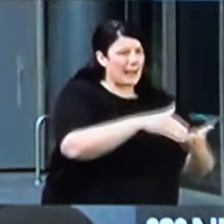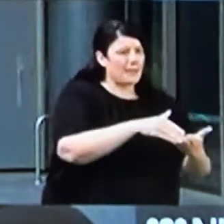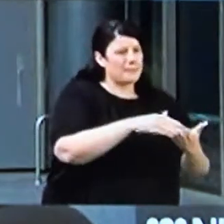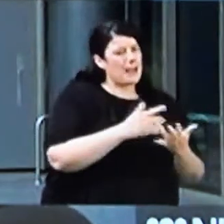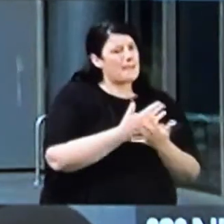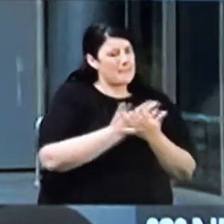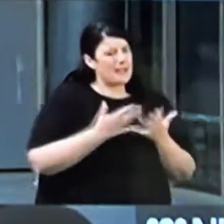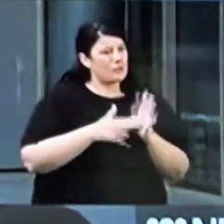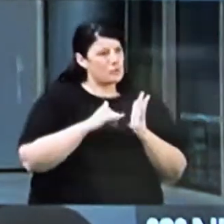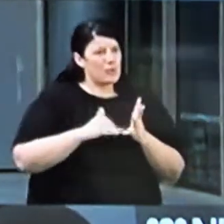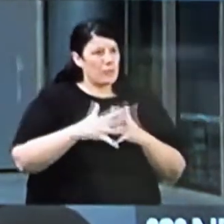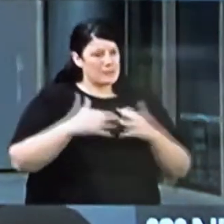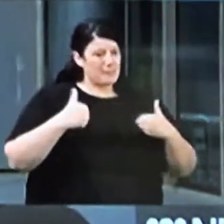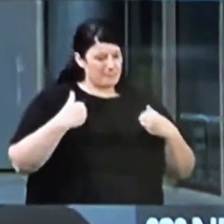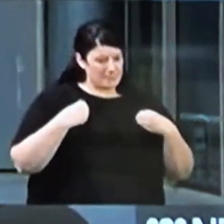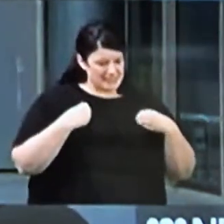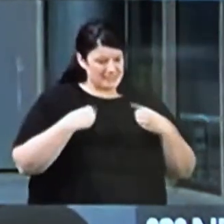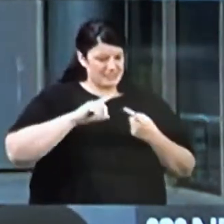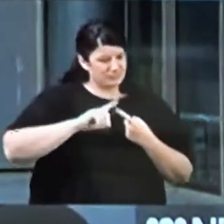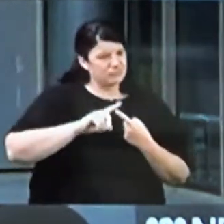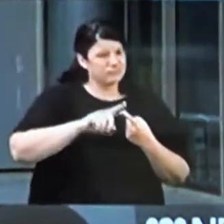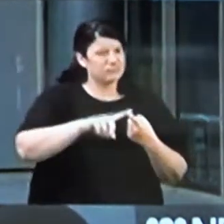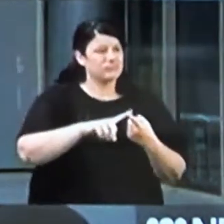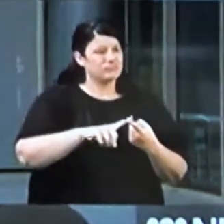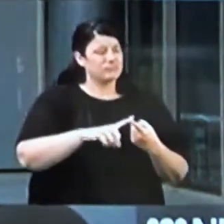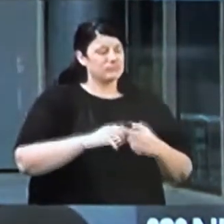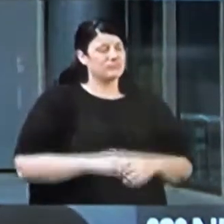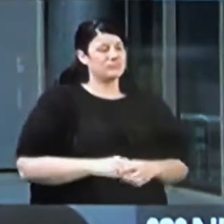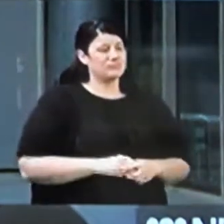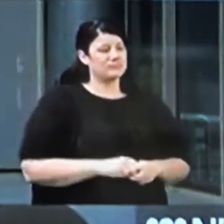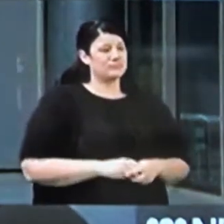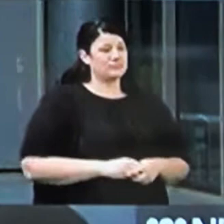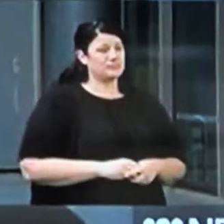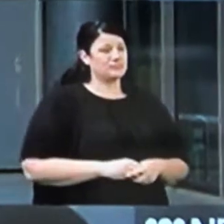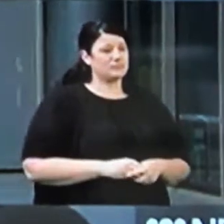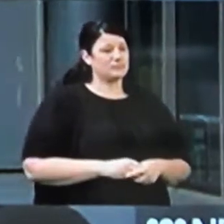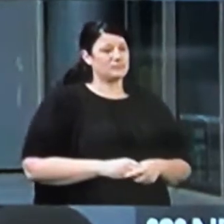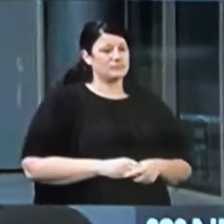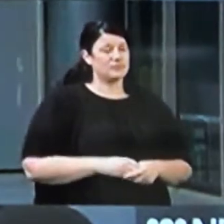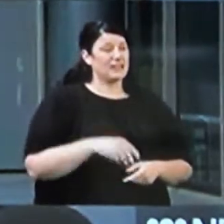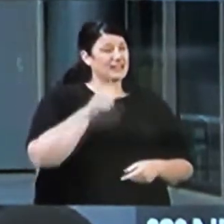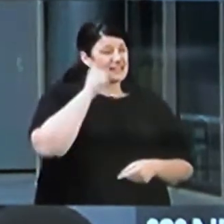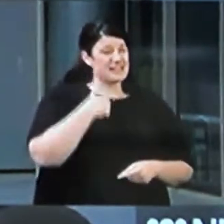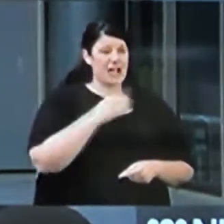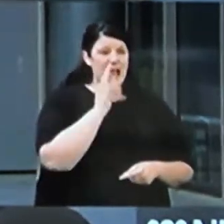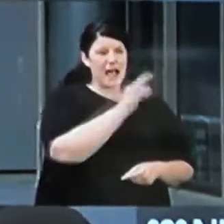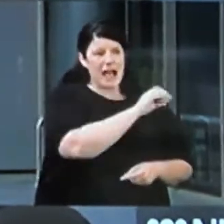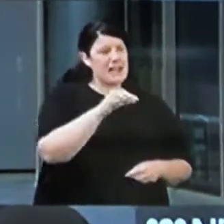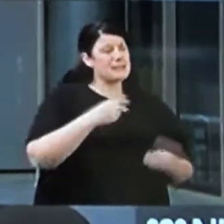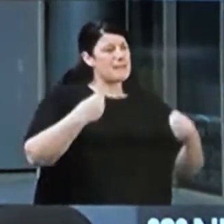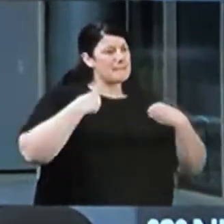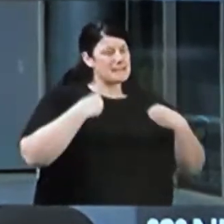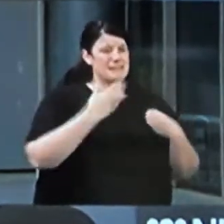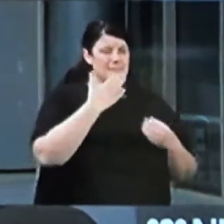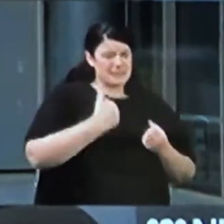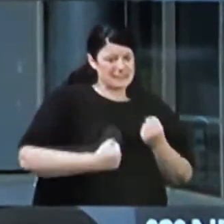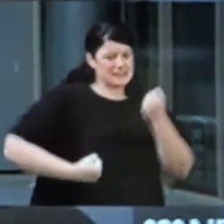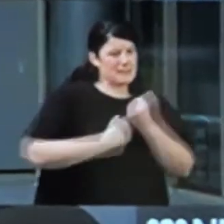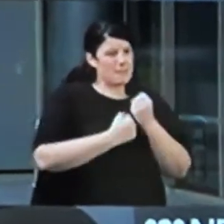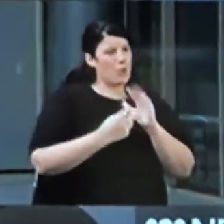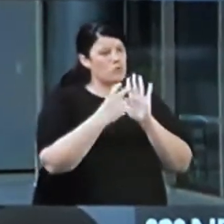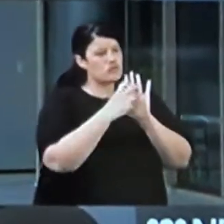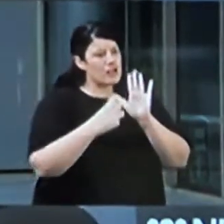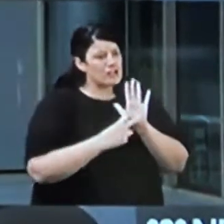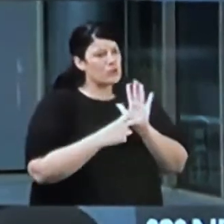South Wales are still going well, and we want to encourage that. And yesterday, when I asked businesses in New South Wales to put up their hand